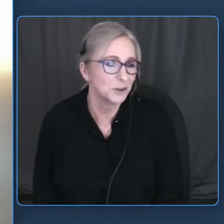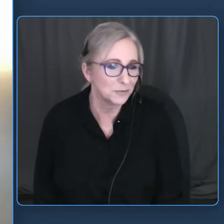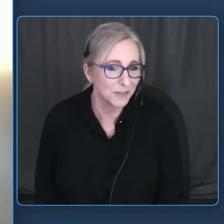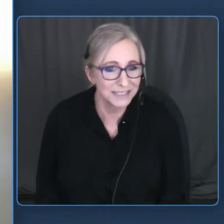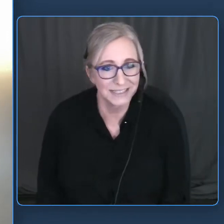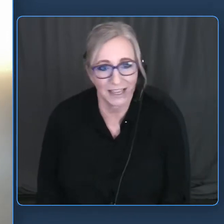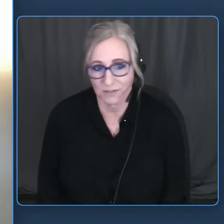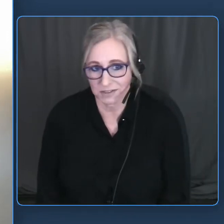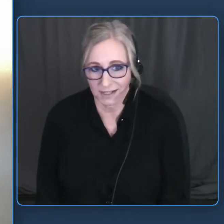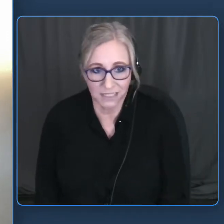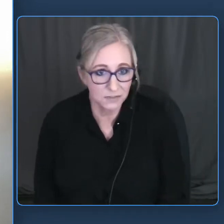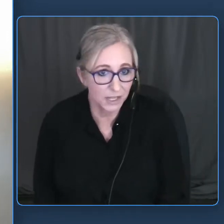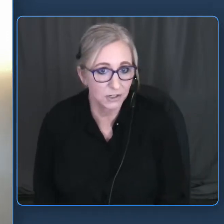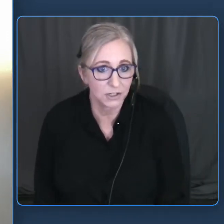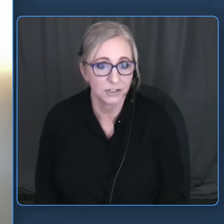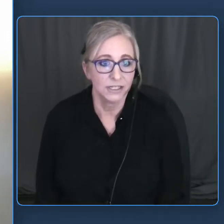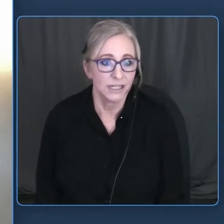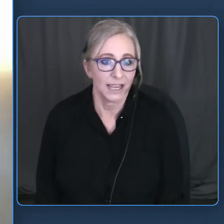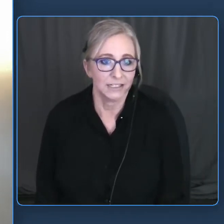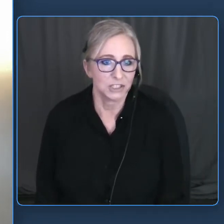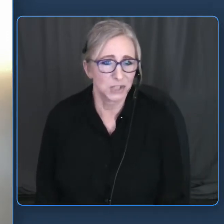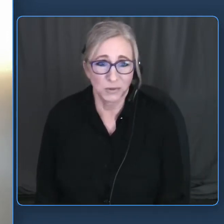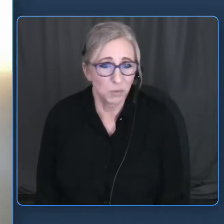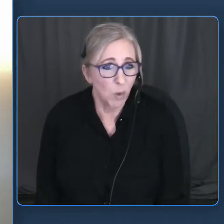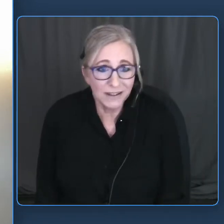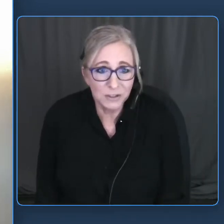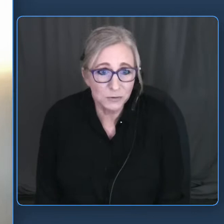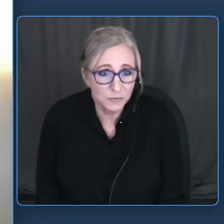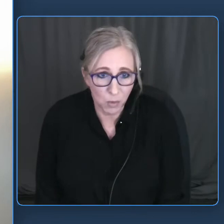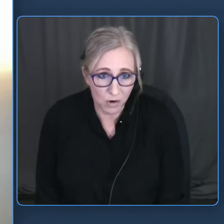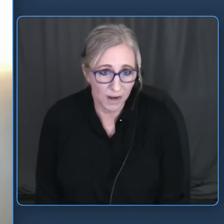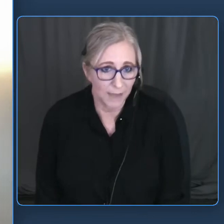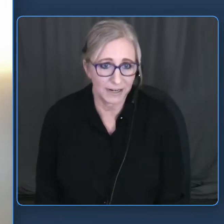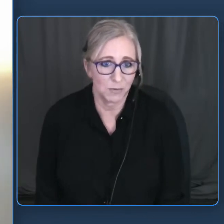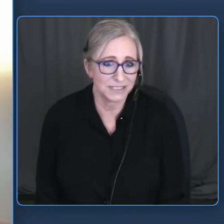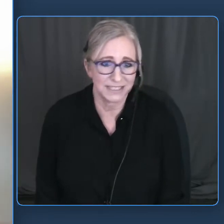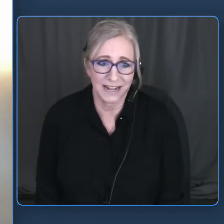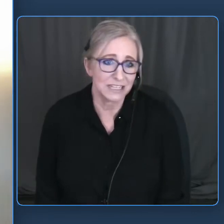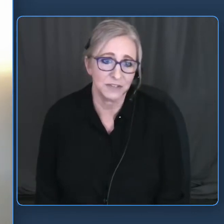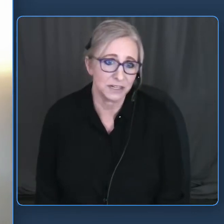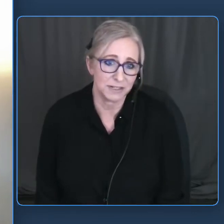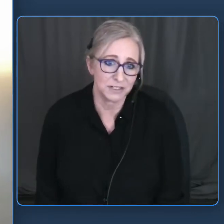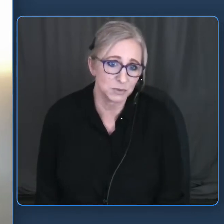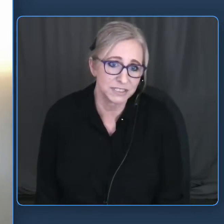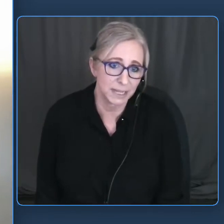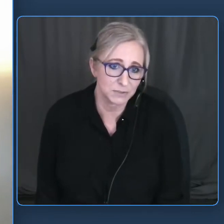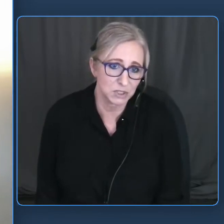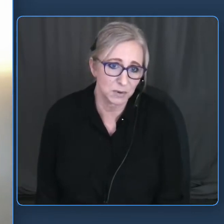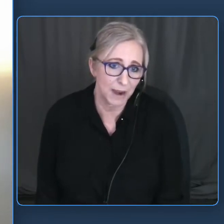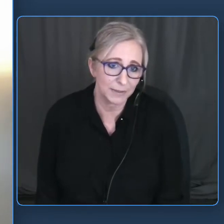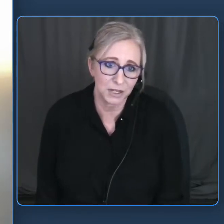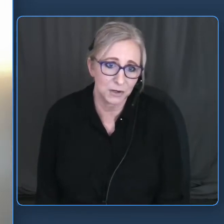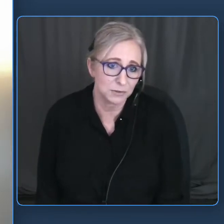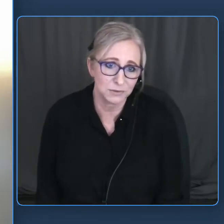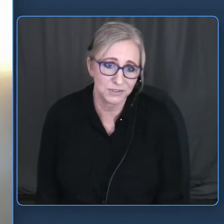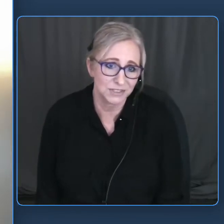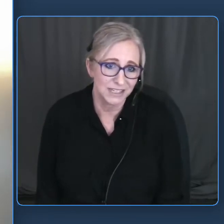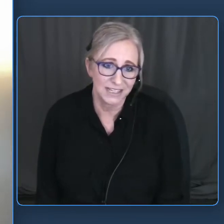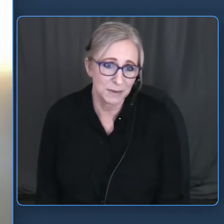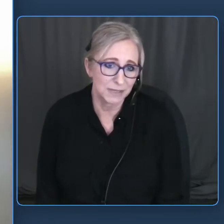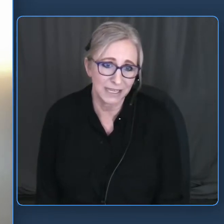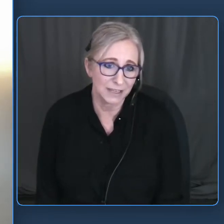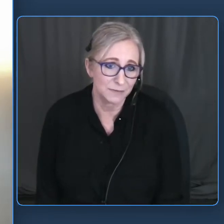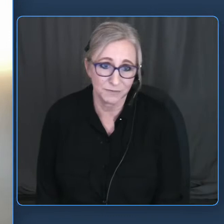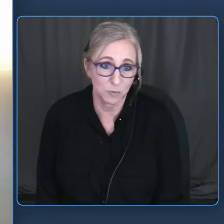very, fancy. They have this glass elevator and it just goes one little floor. I mean, I want to say not even, I mean, it's 3 steps. So it probably